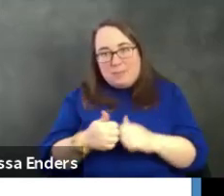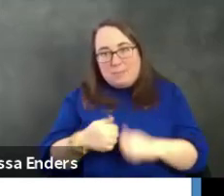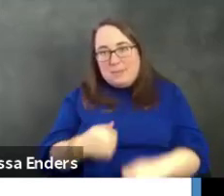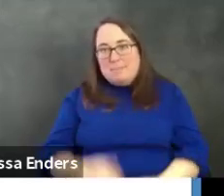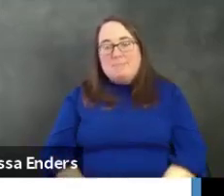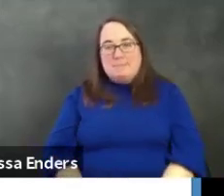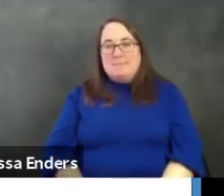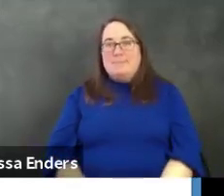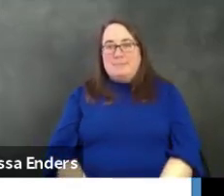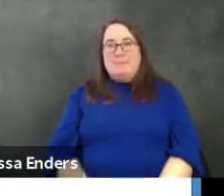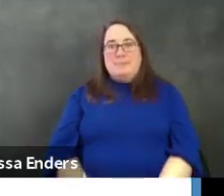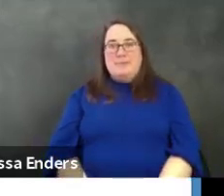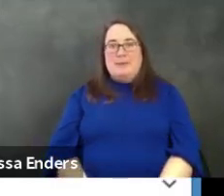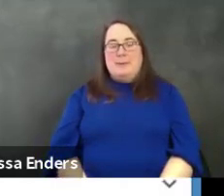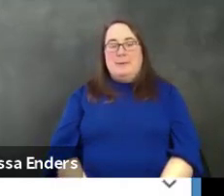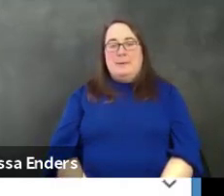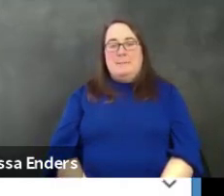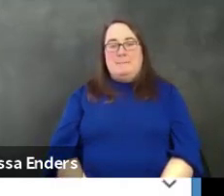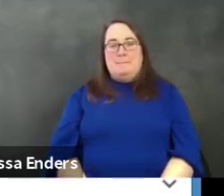All right.